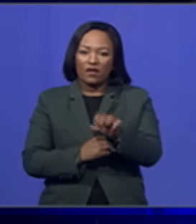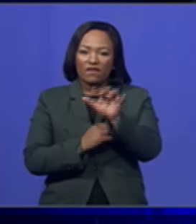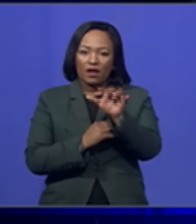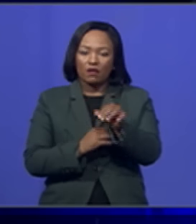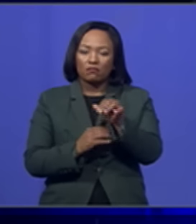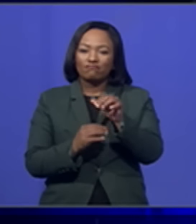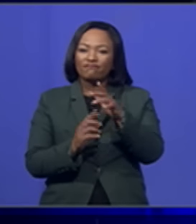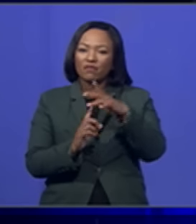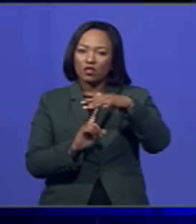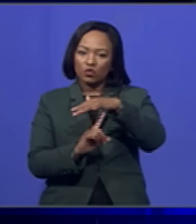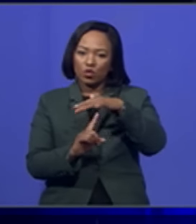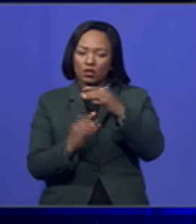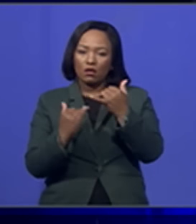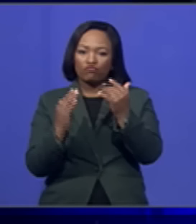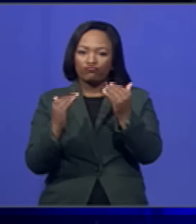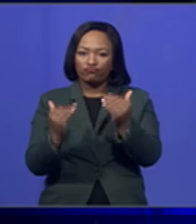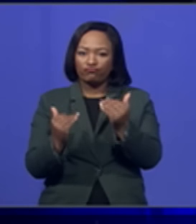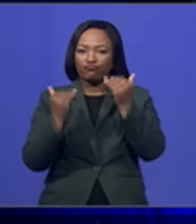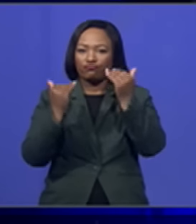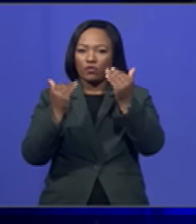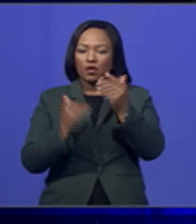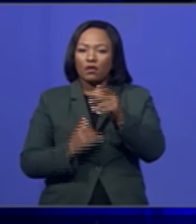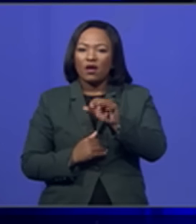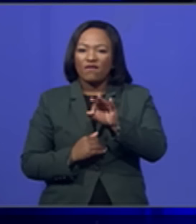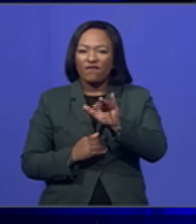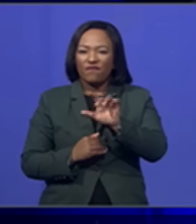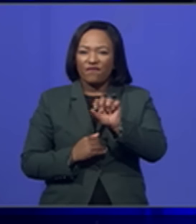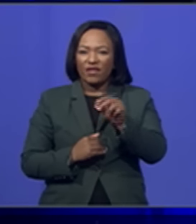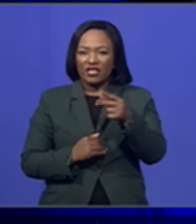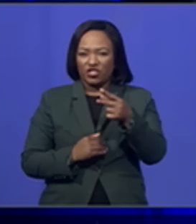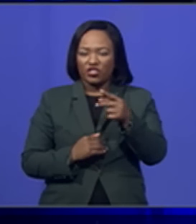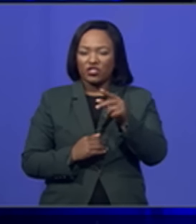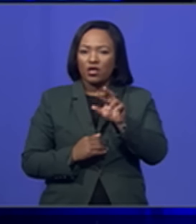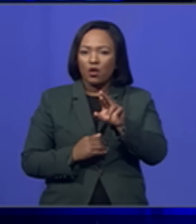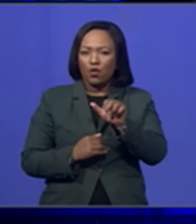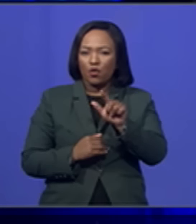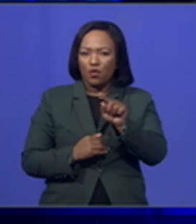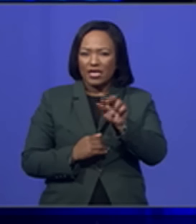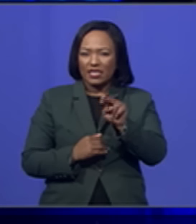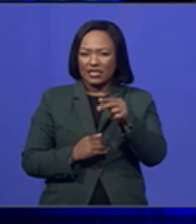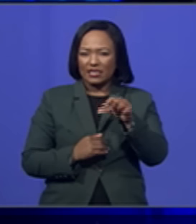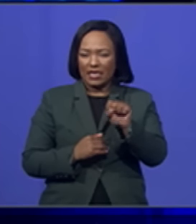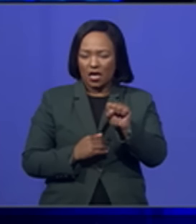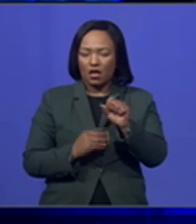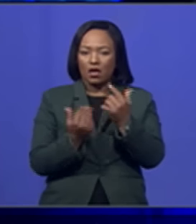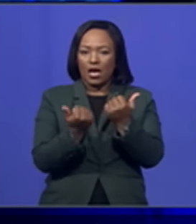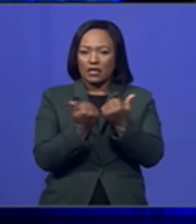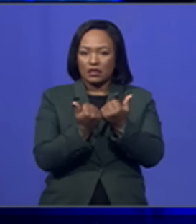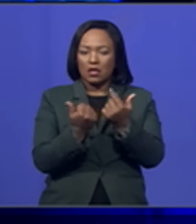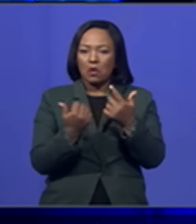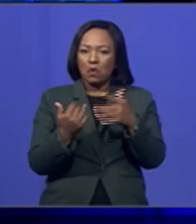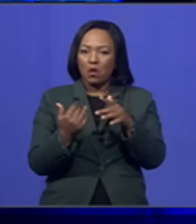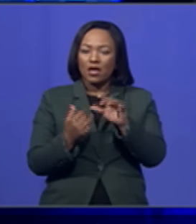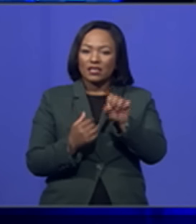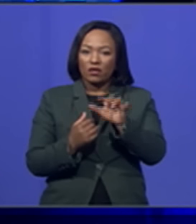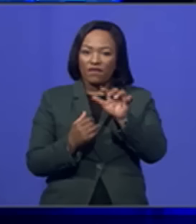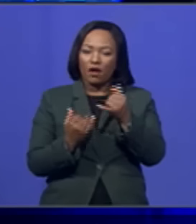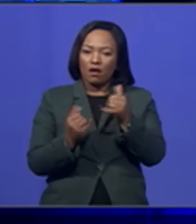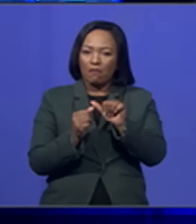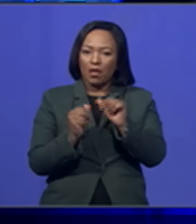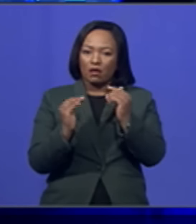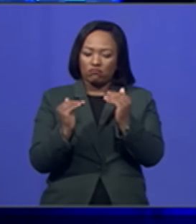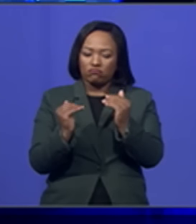tse 20 ke khampani ya Fitch Ratings Agency. Qeto ena e beile Afrika Borwa ka tlasenyana ka kgato tse pedi ho boemo bo bolokileng